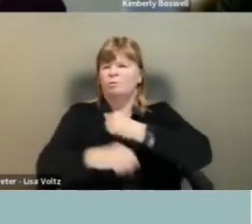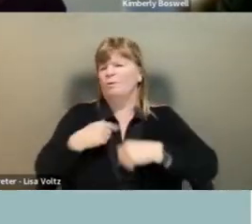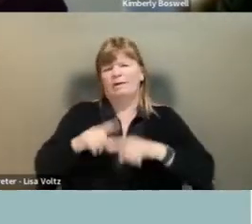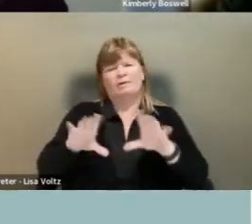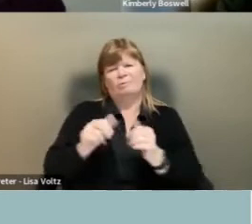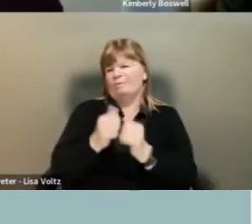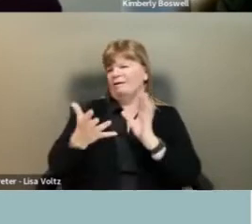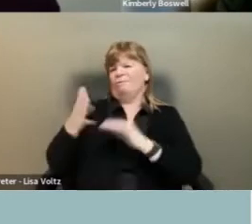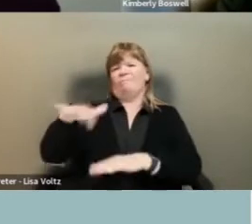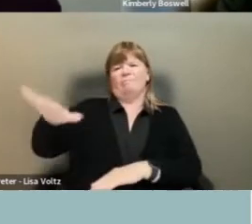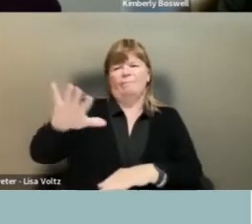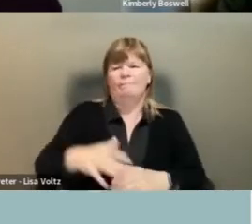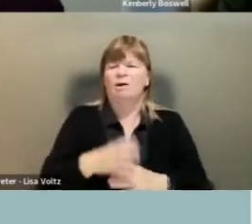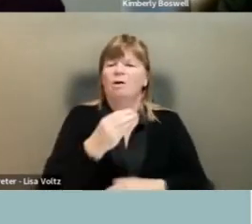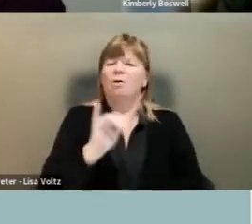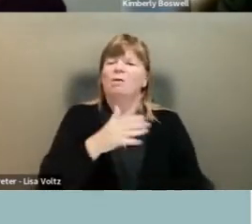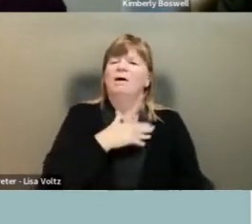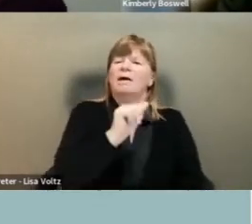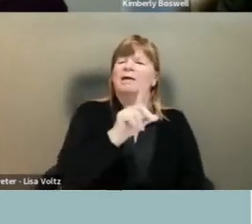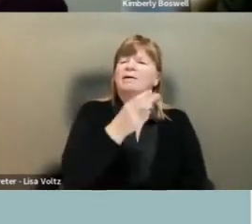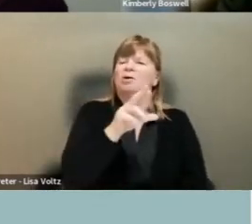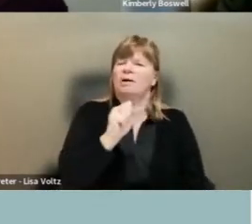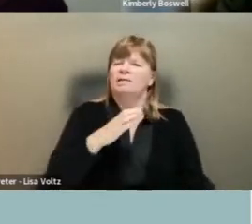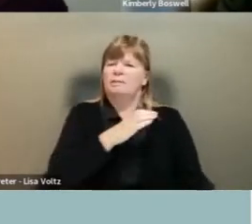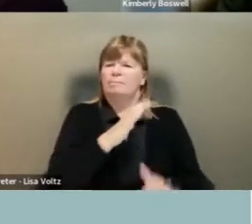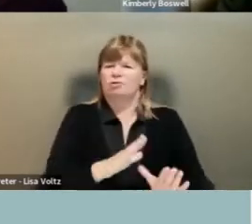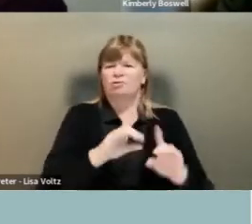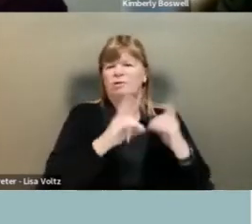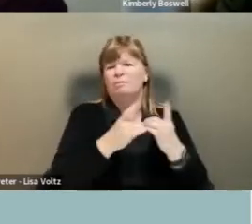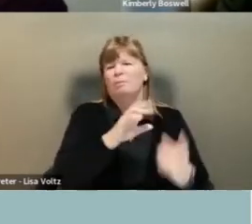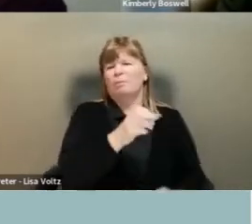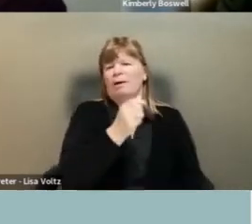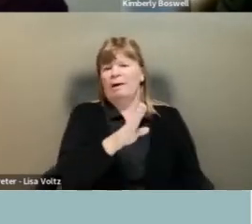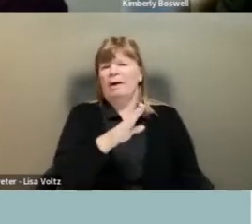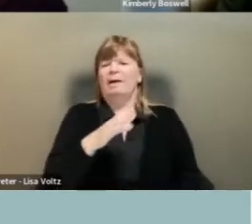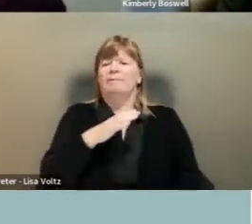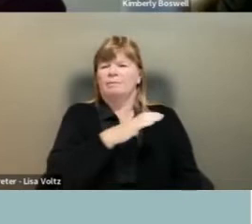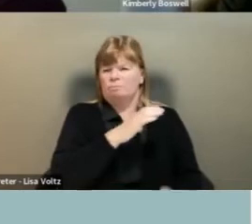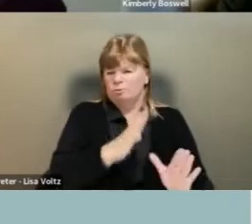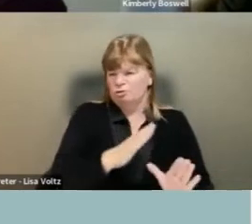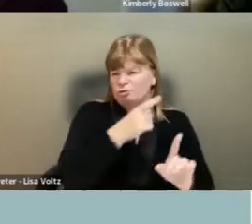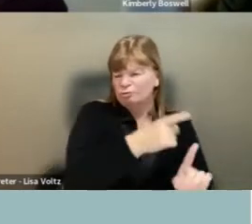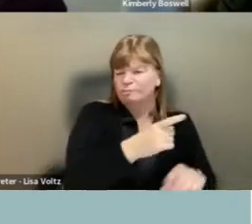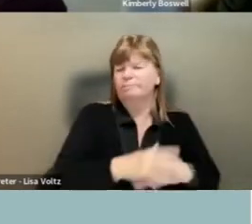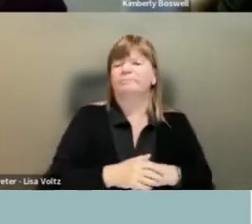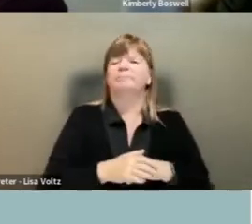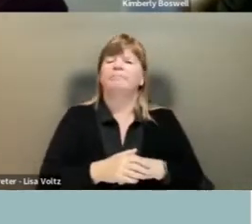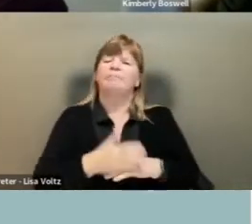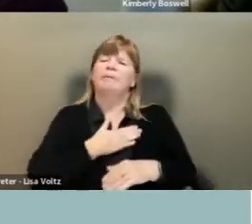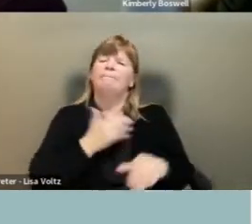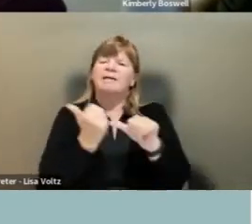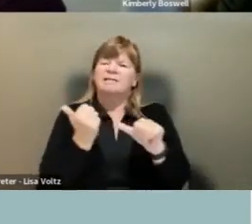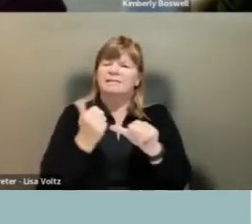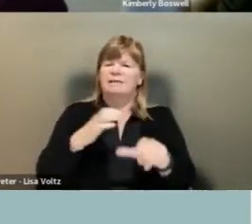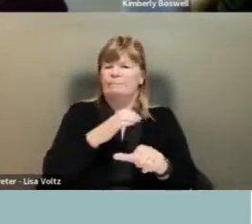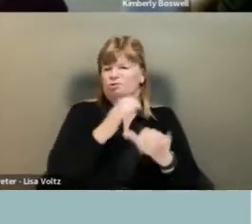them. Also, my ADRS commissioner, Department of Rehab Services Commissioner, Jane Elizabeth Burdishaw. My assistant commissioners